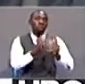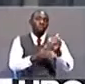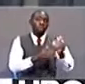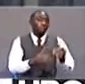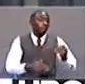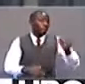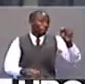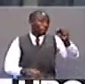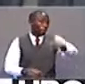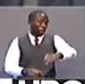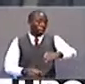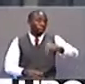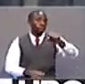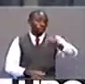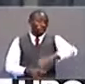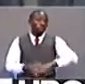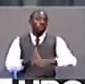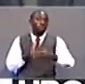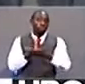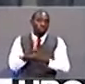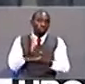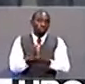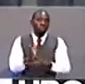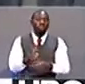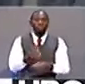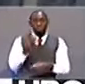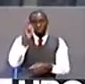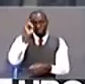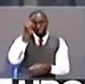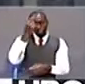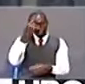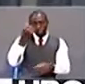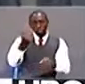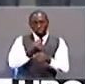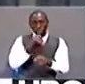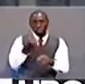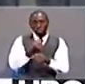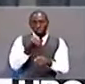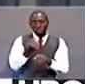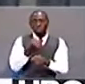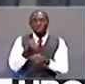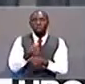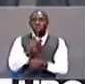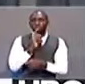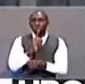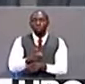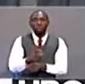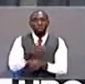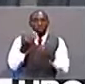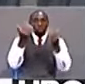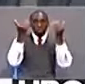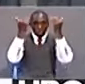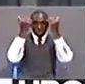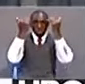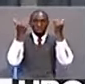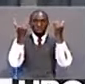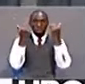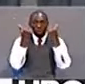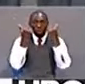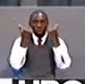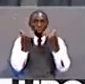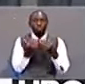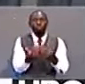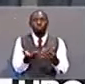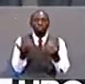yes, that's the fact. Government is doing everything possible to see that courts of law do their